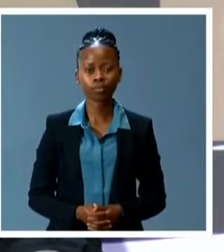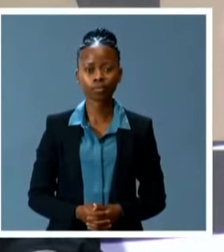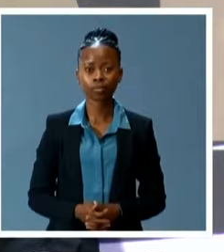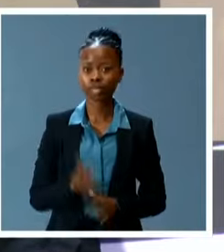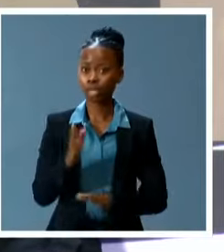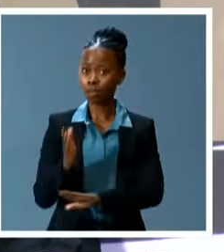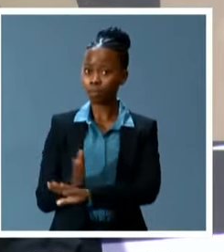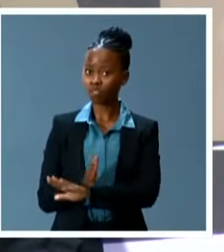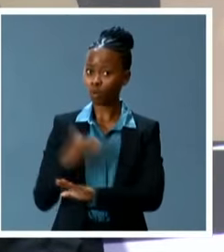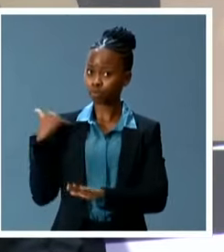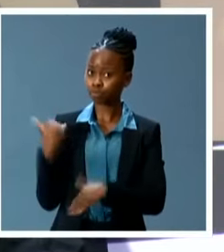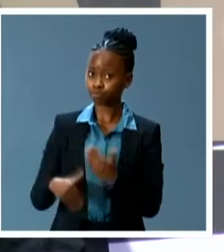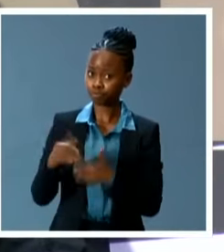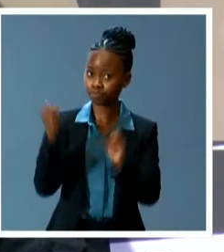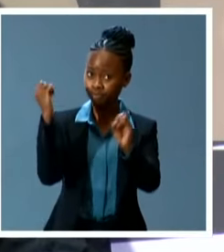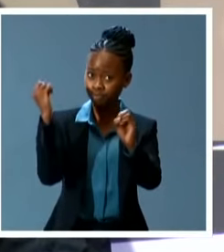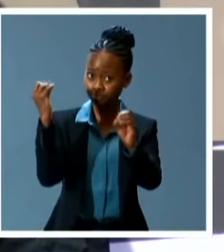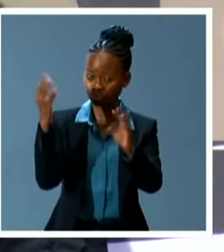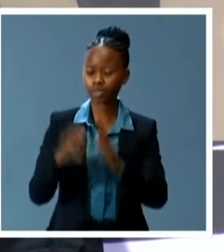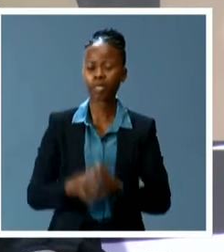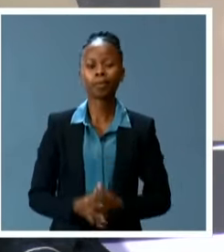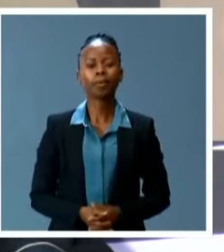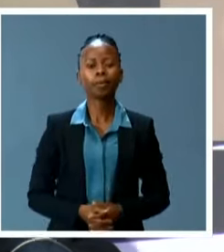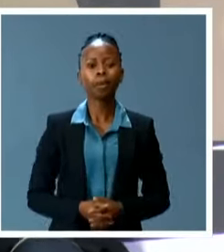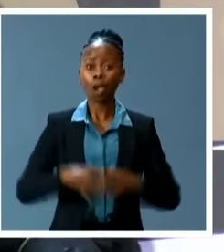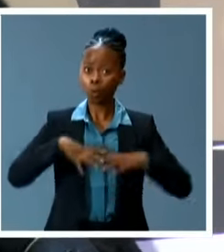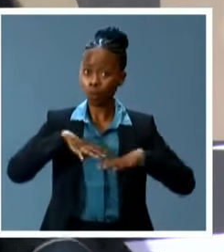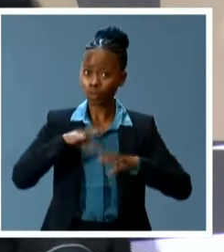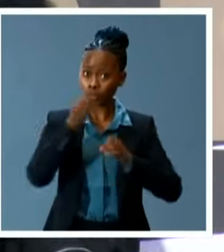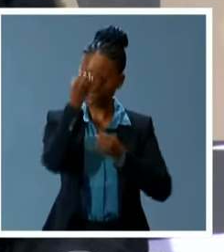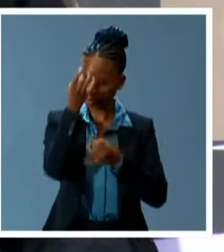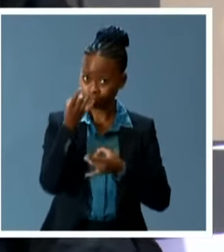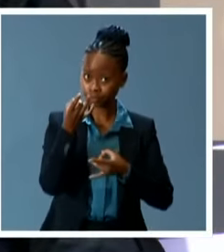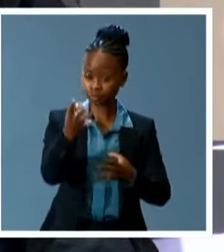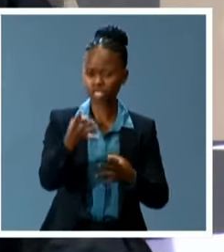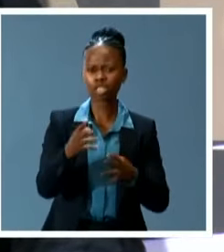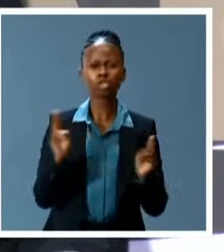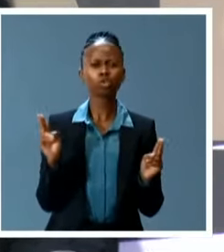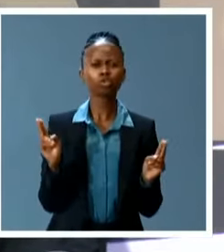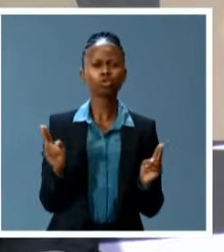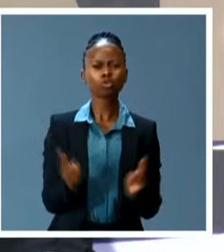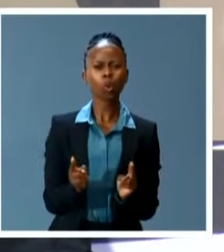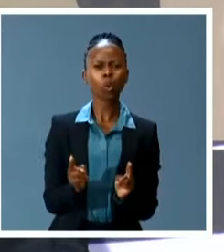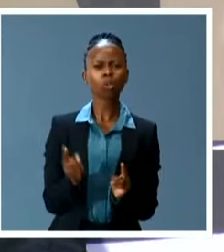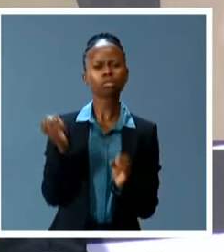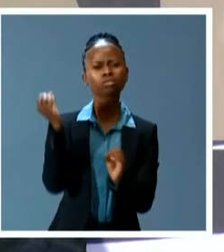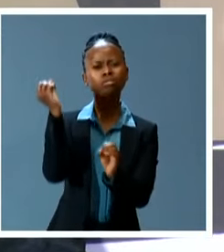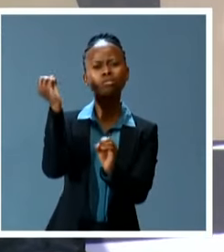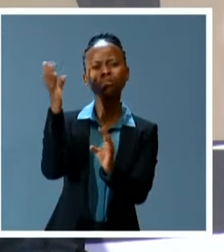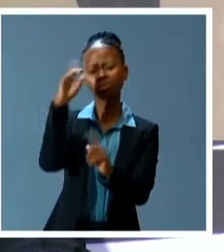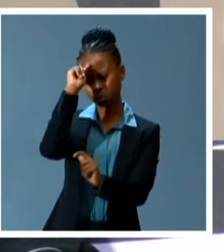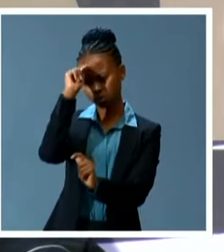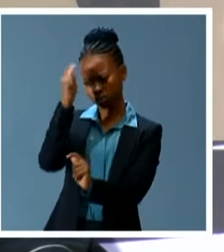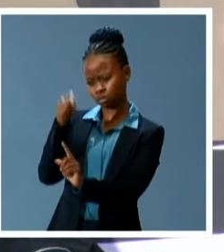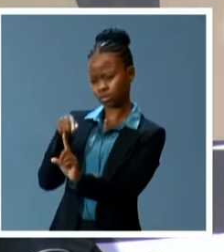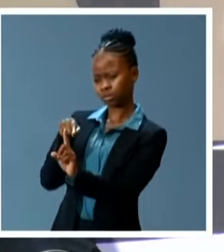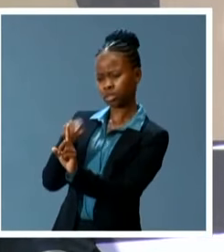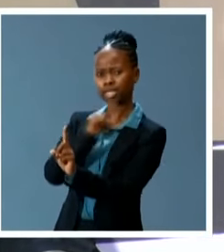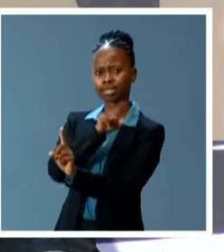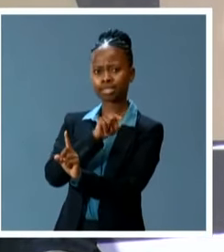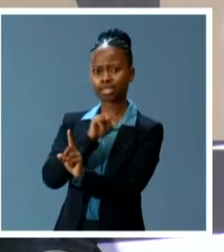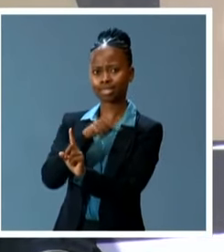Before we continue with the proceedings, we want to share with you a short tribute to Sis Zinzi